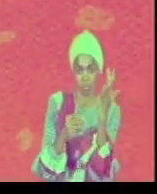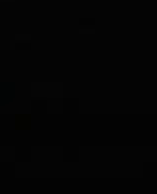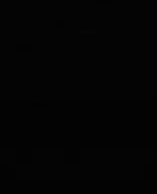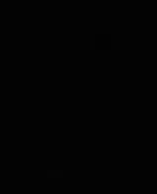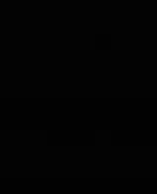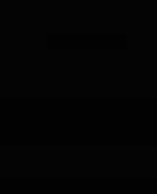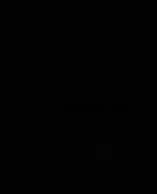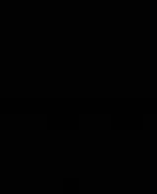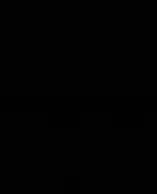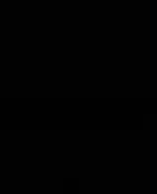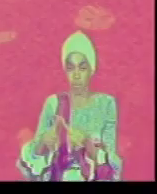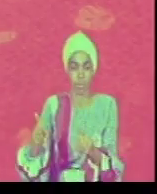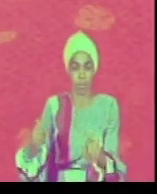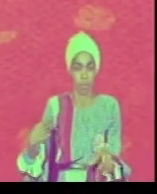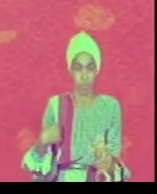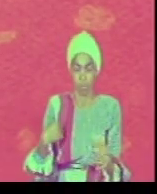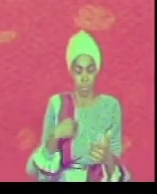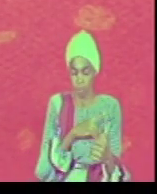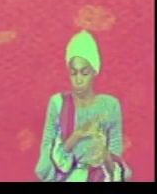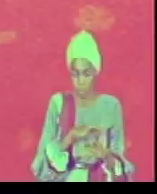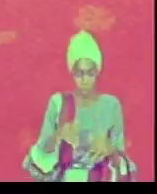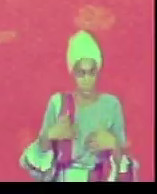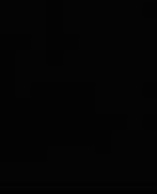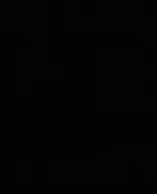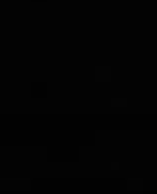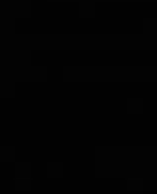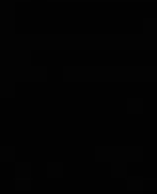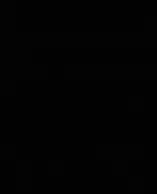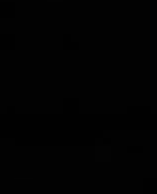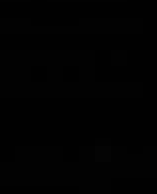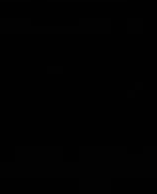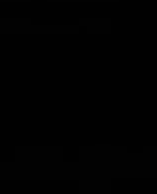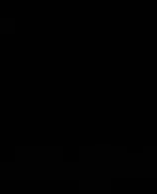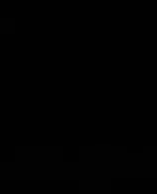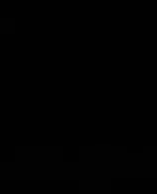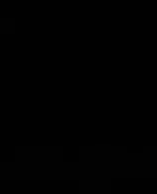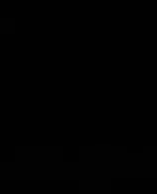your fingerprint. So that is how unique you are. We have,